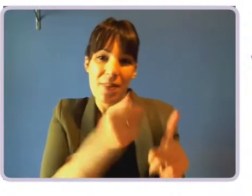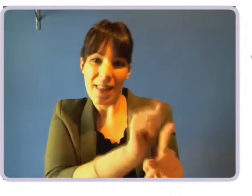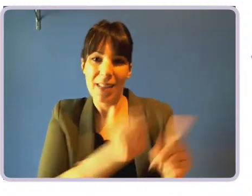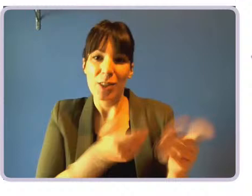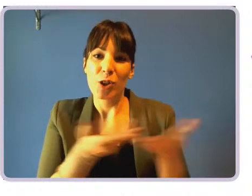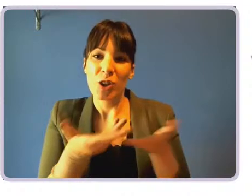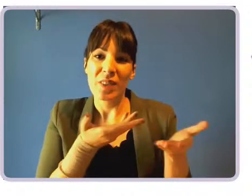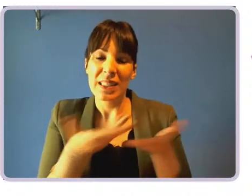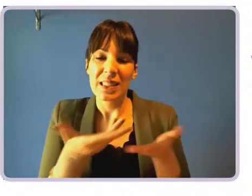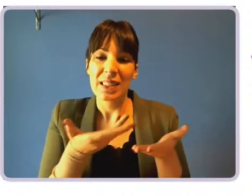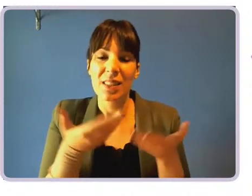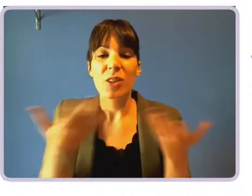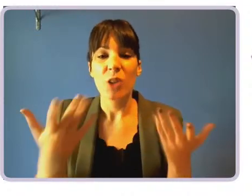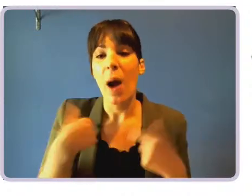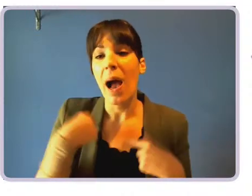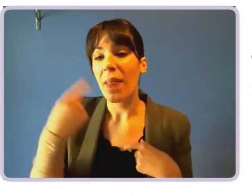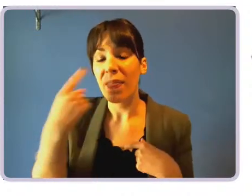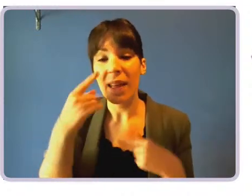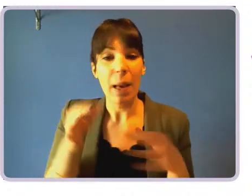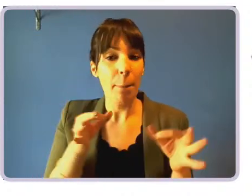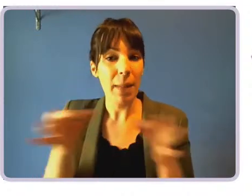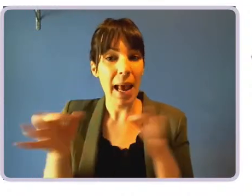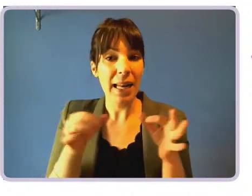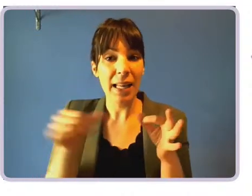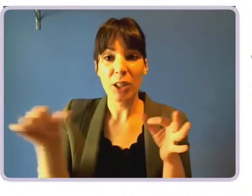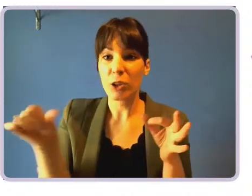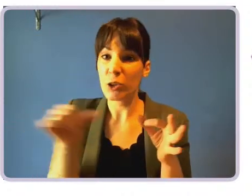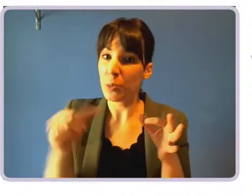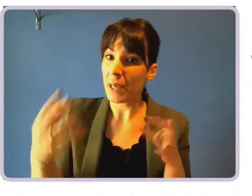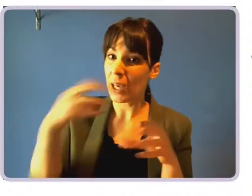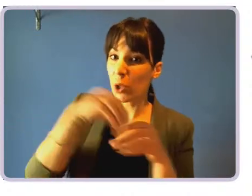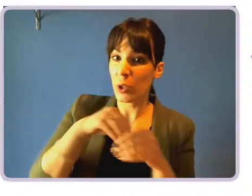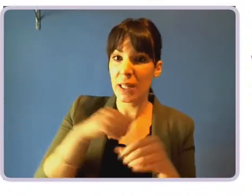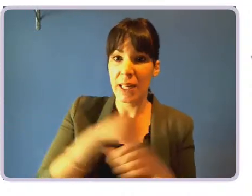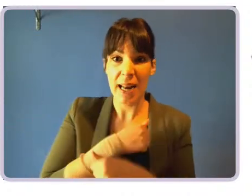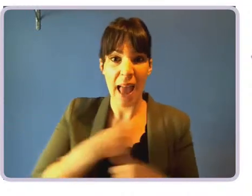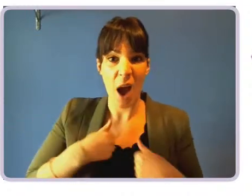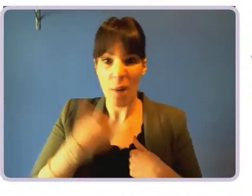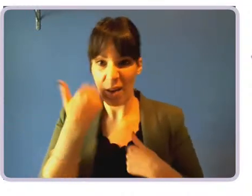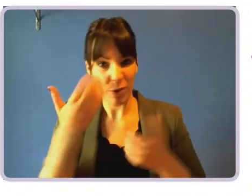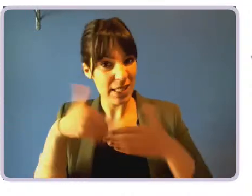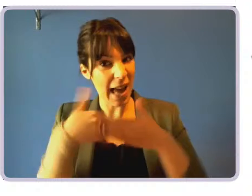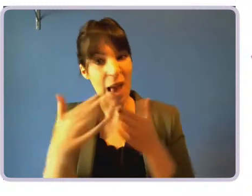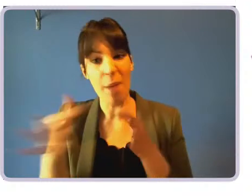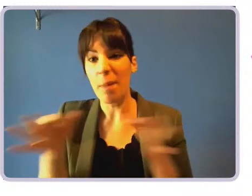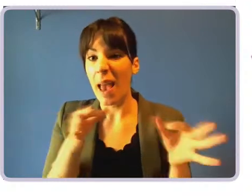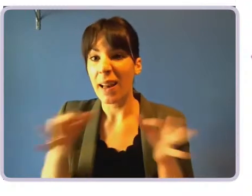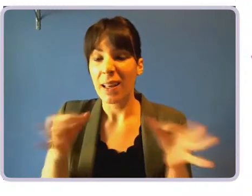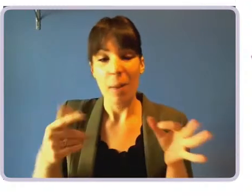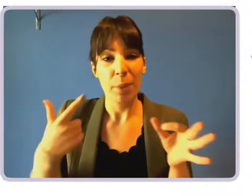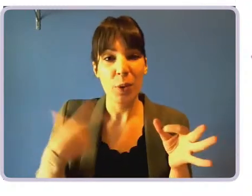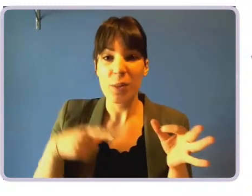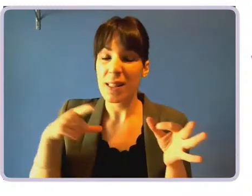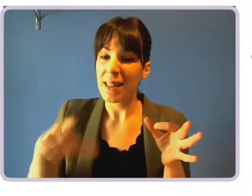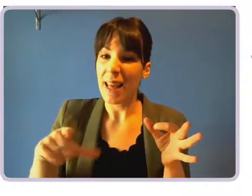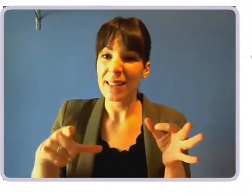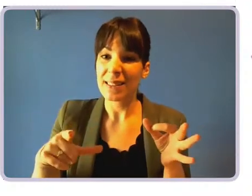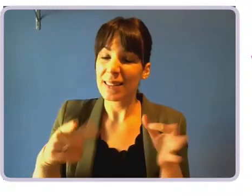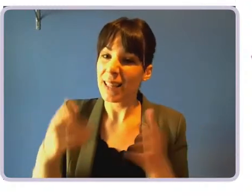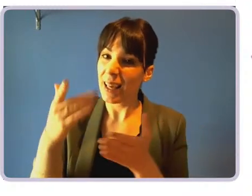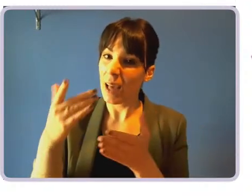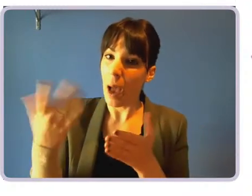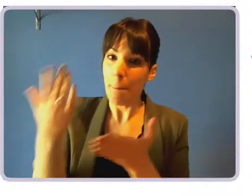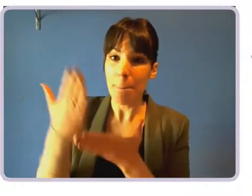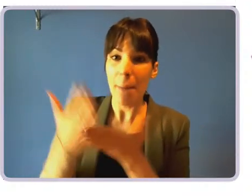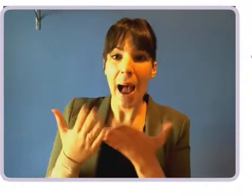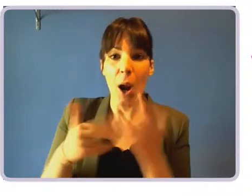part of everyday planning because it's a part of our mainstream inclusion into all of society. And people with disability have